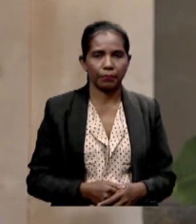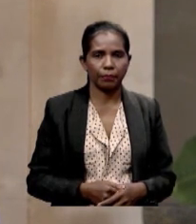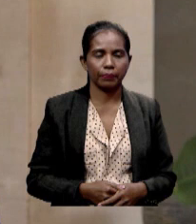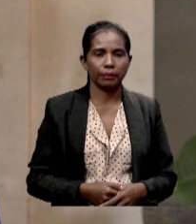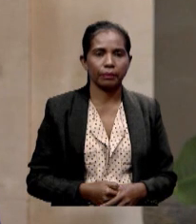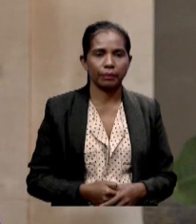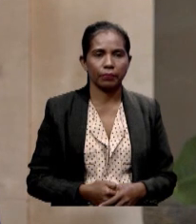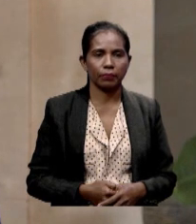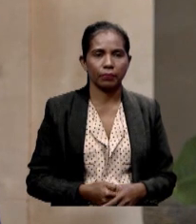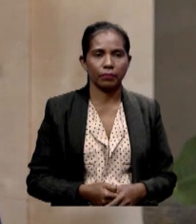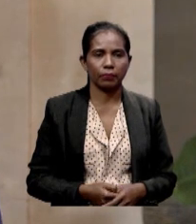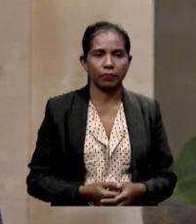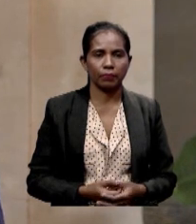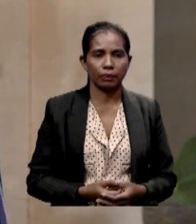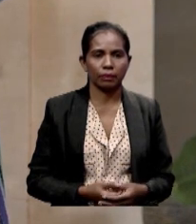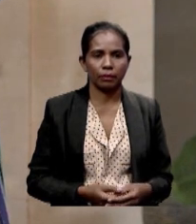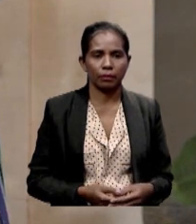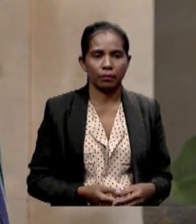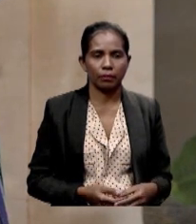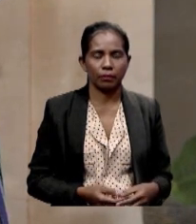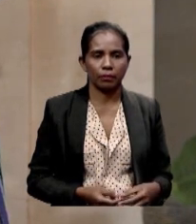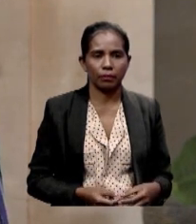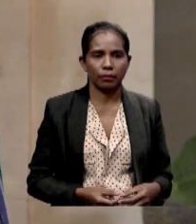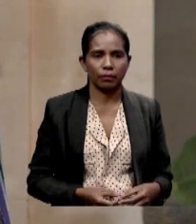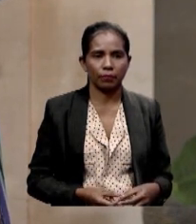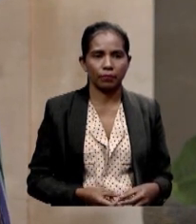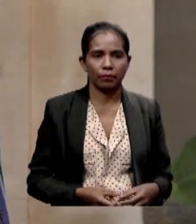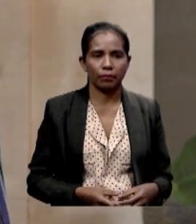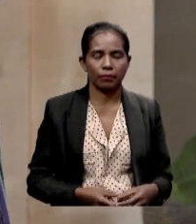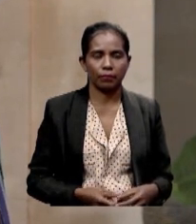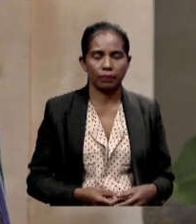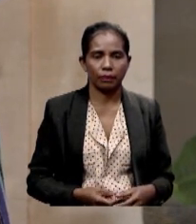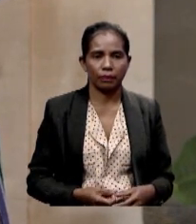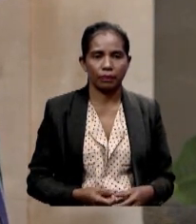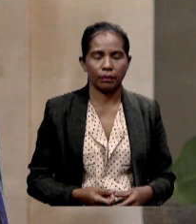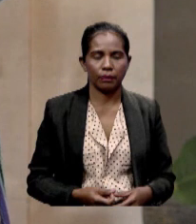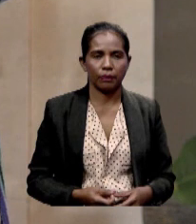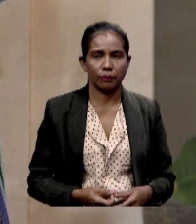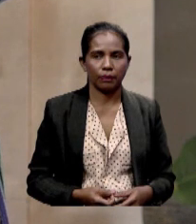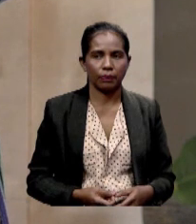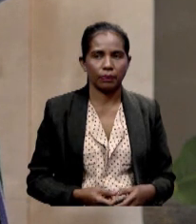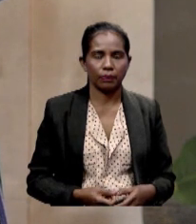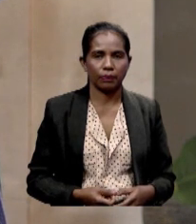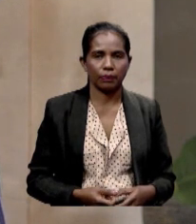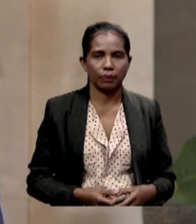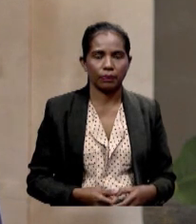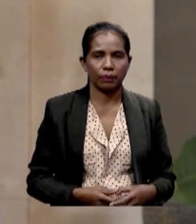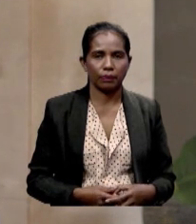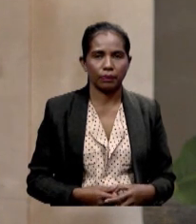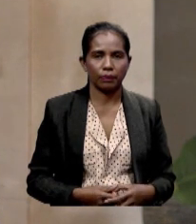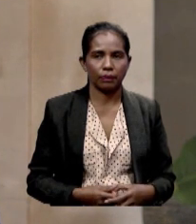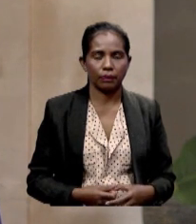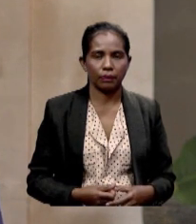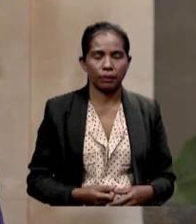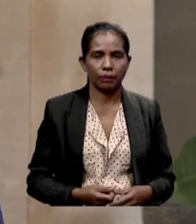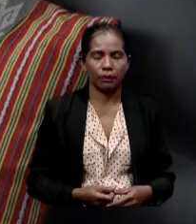another booked appointment already, but he has delegated someone else to speak on his behalf.